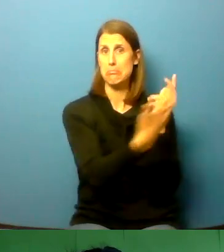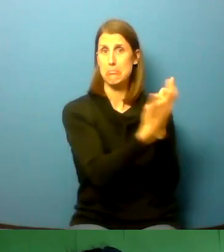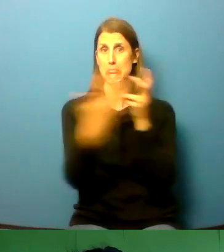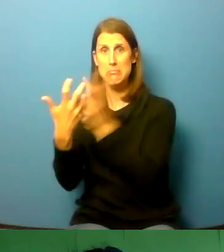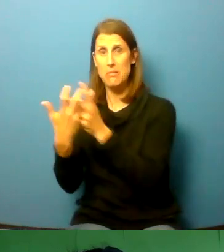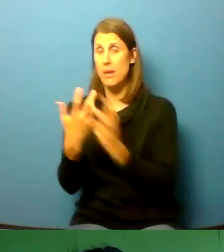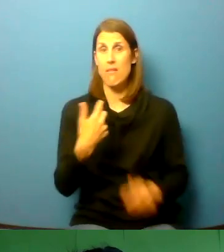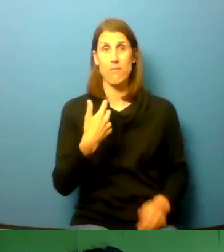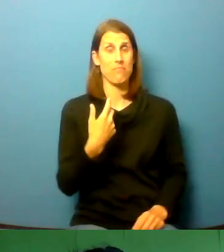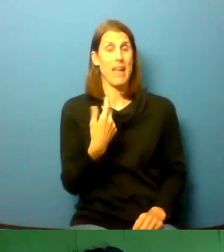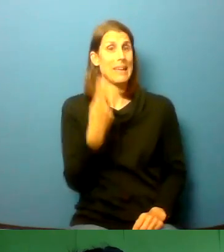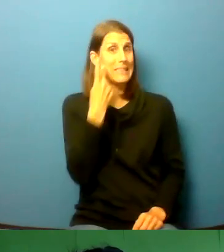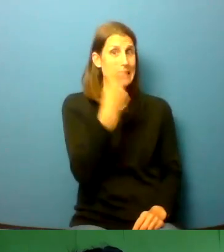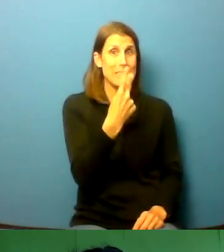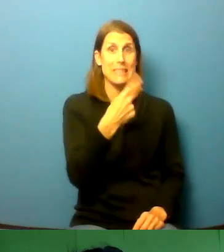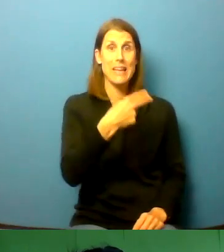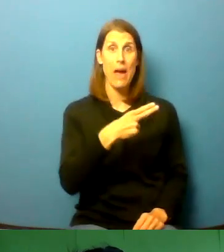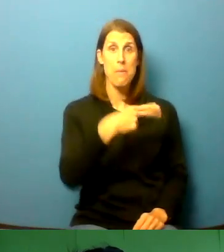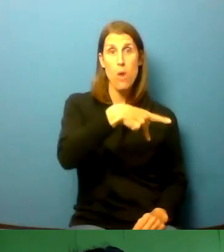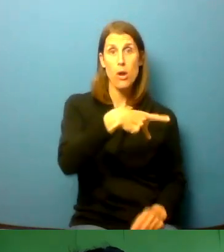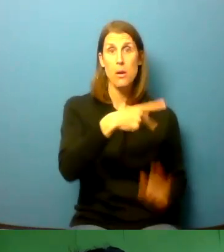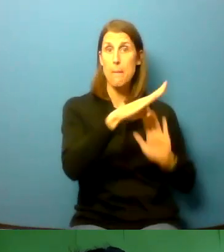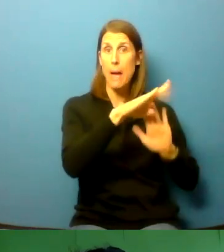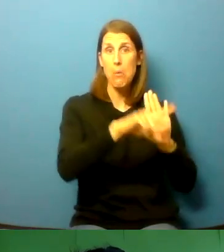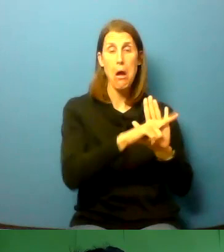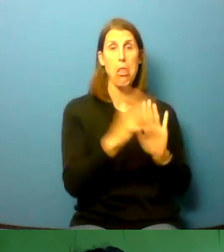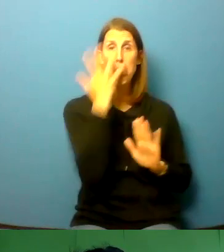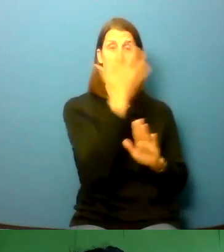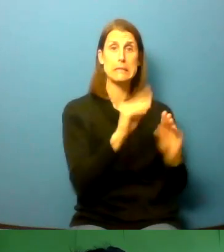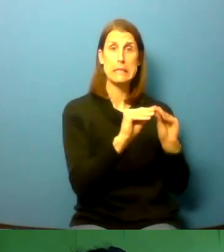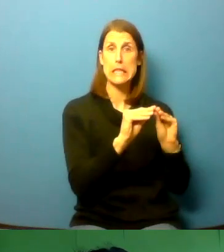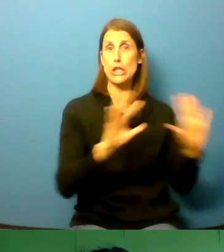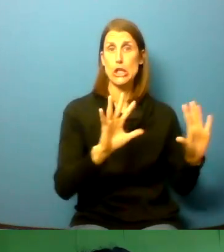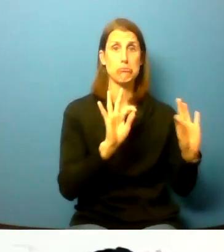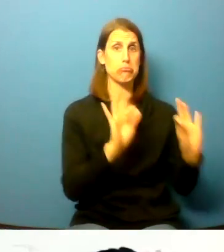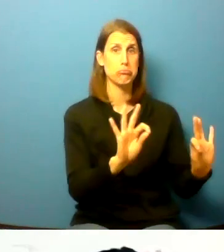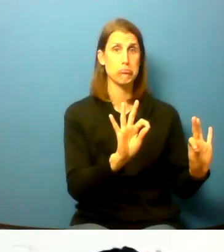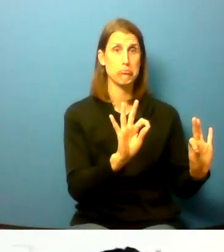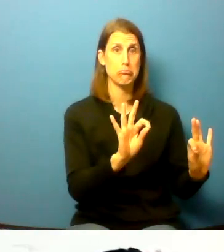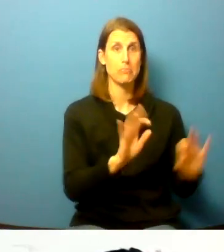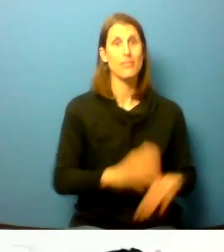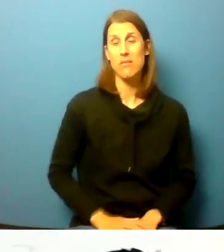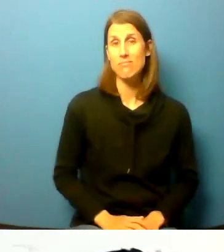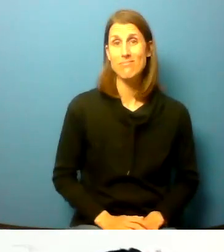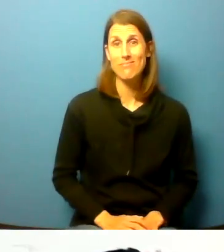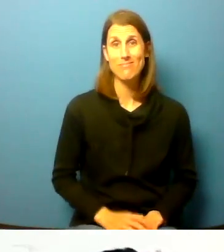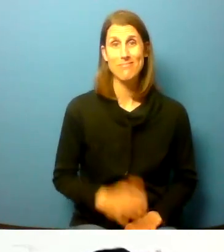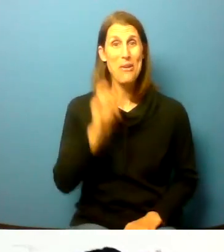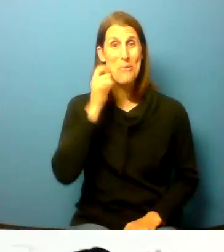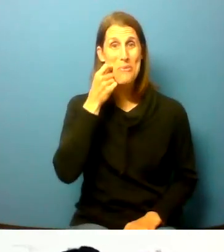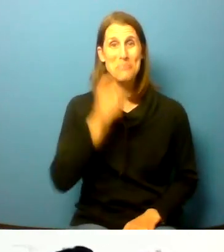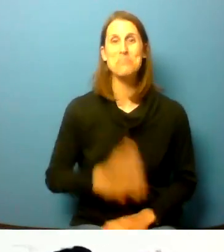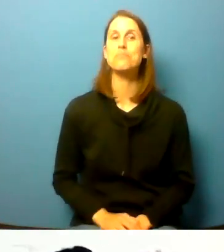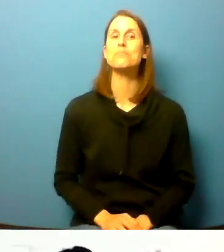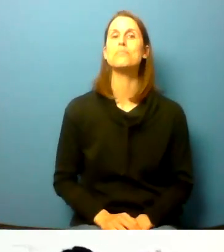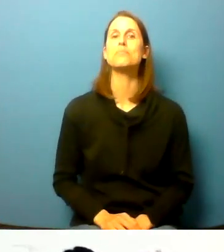like very clear. It's not, it looks like it works really well. Good. Very cool. Do you